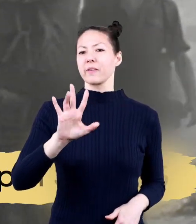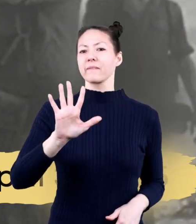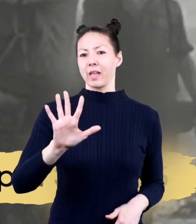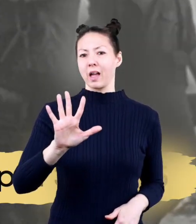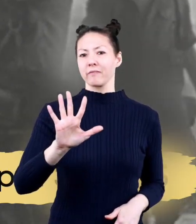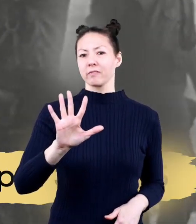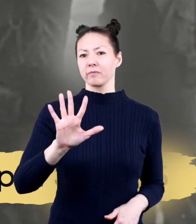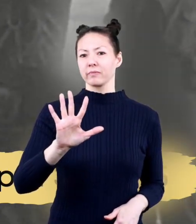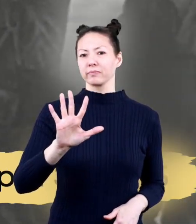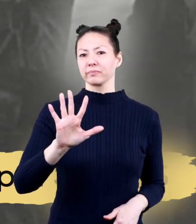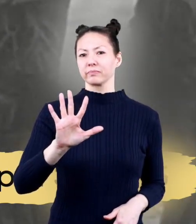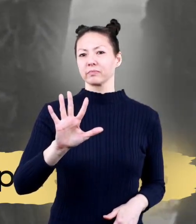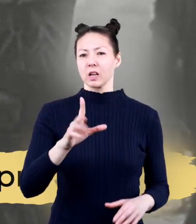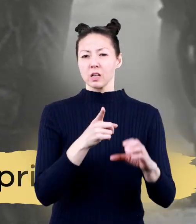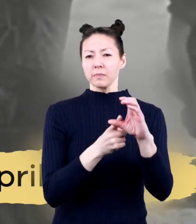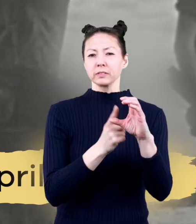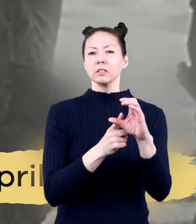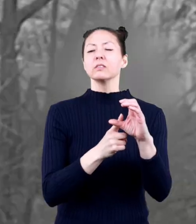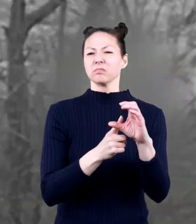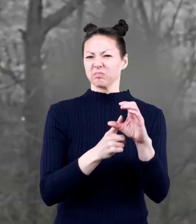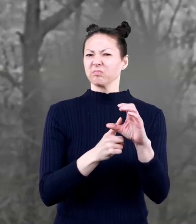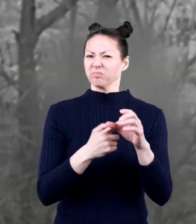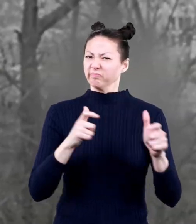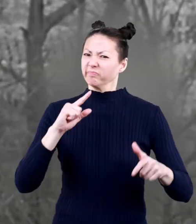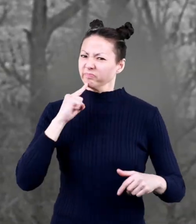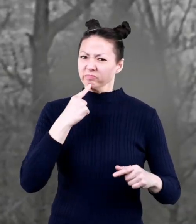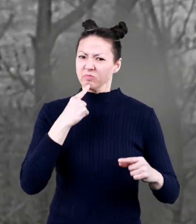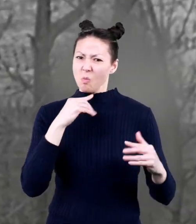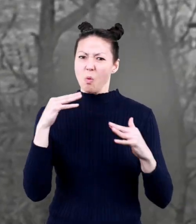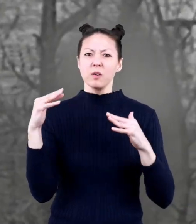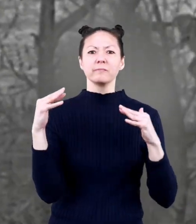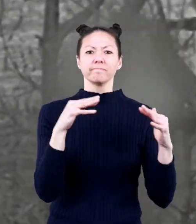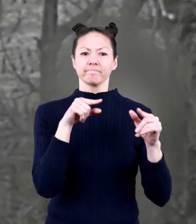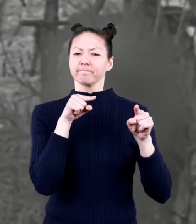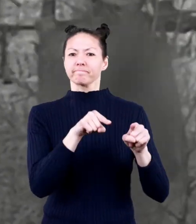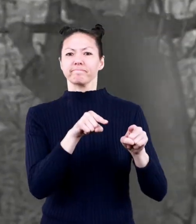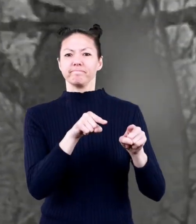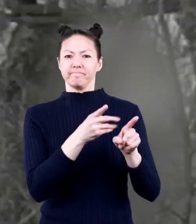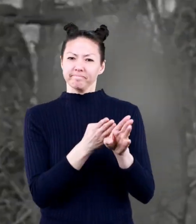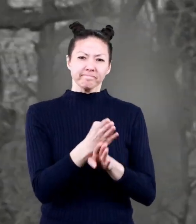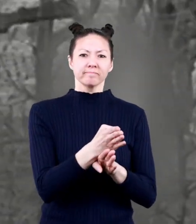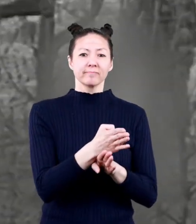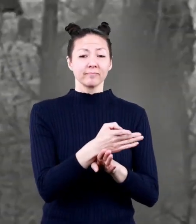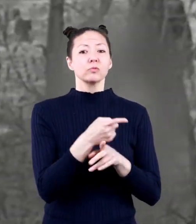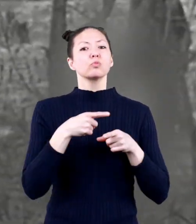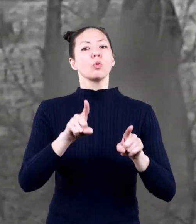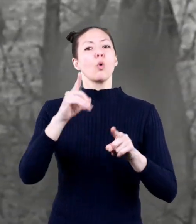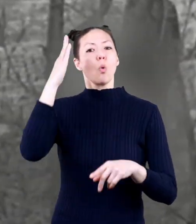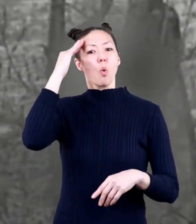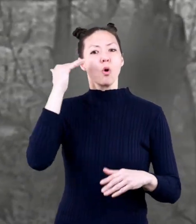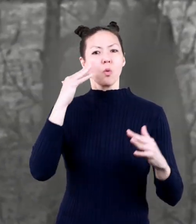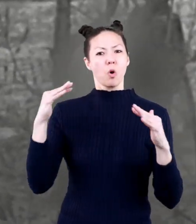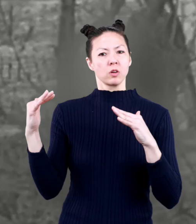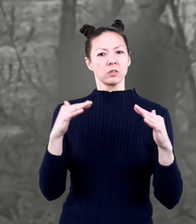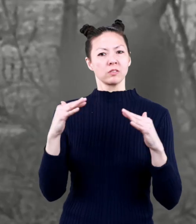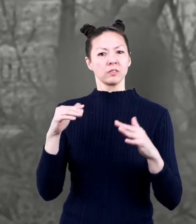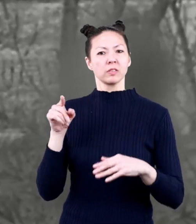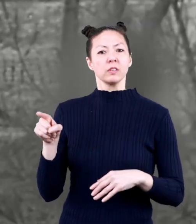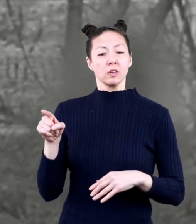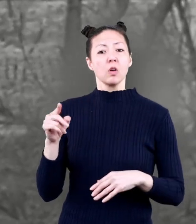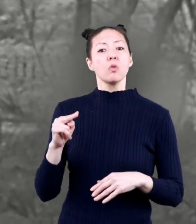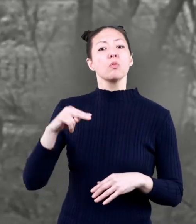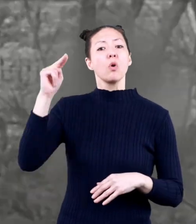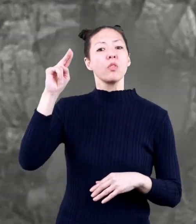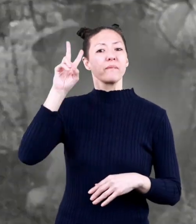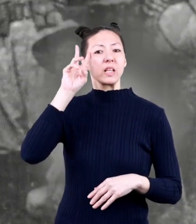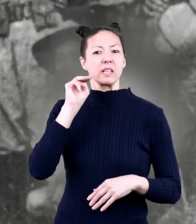30, 1975. Communism was also a major aspect of this war, as it was during the Korean